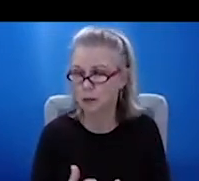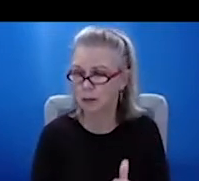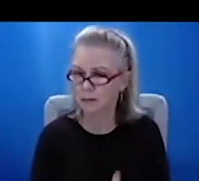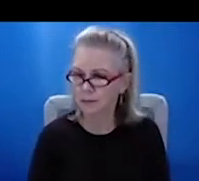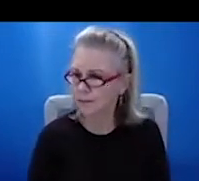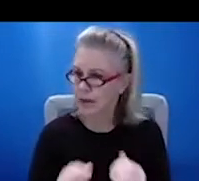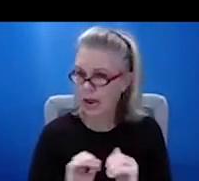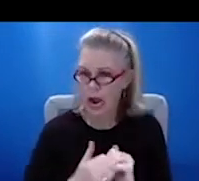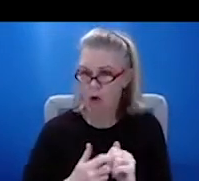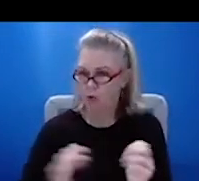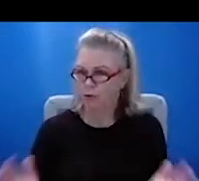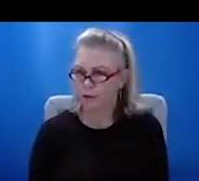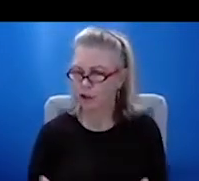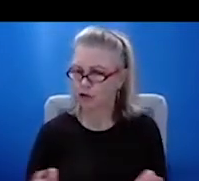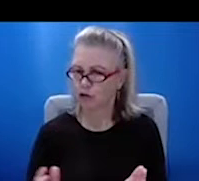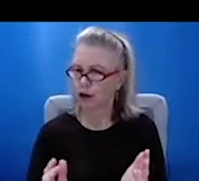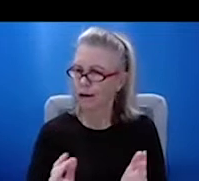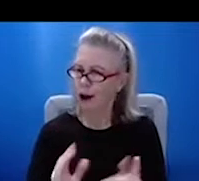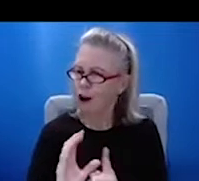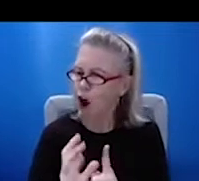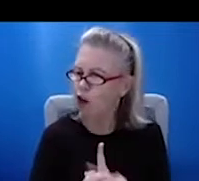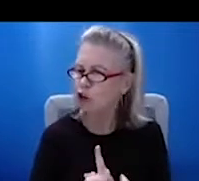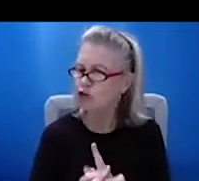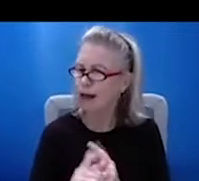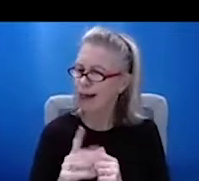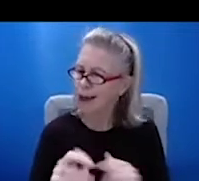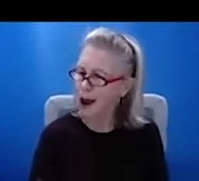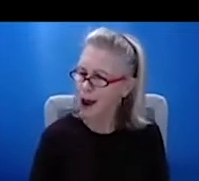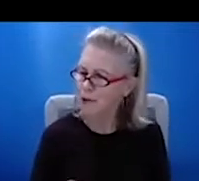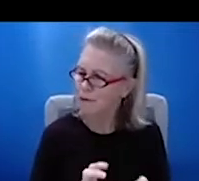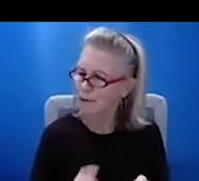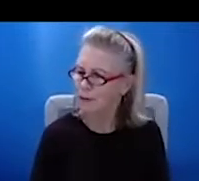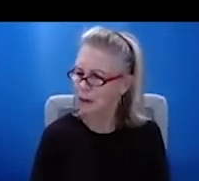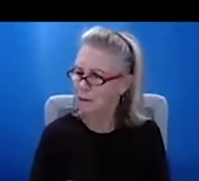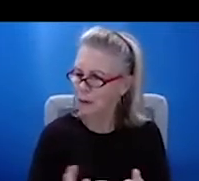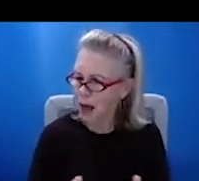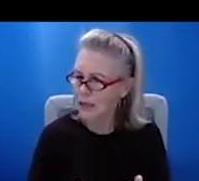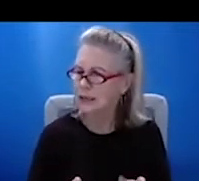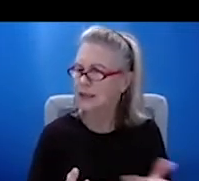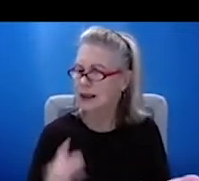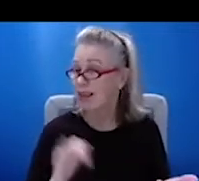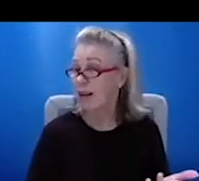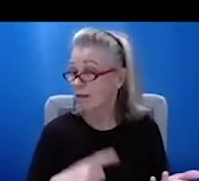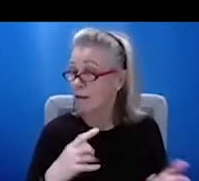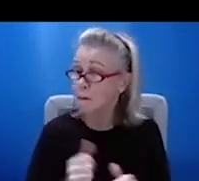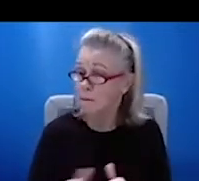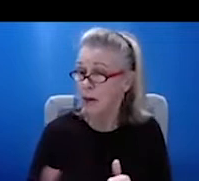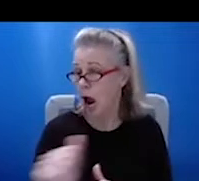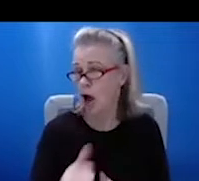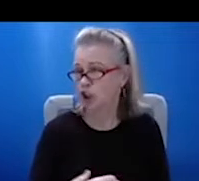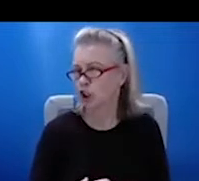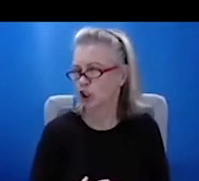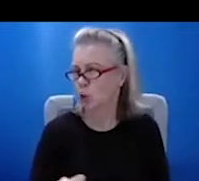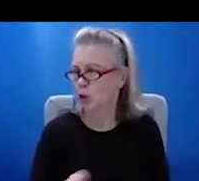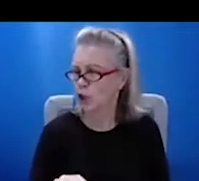to facilitate cultural labor and investment in a place away from short-term logics and individualistic production goals? In